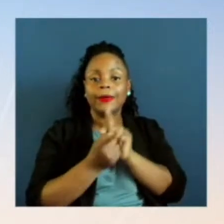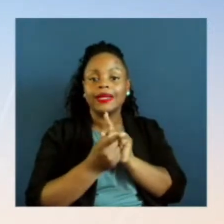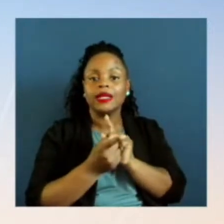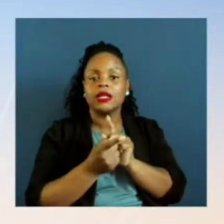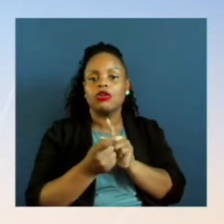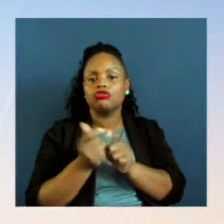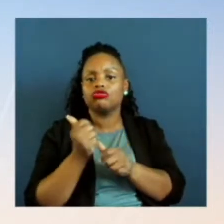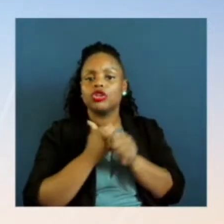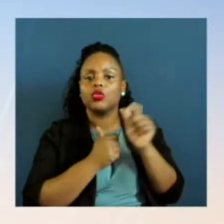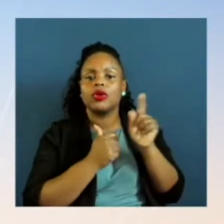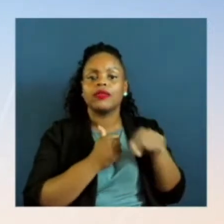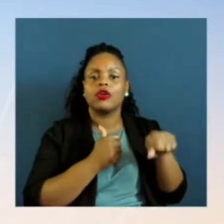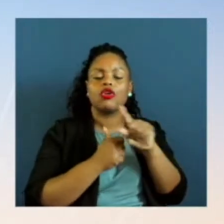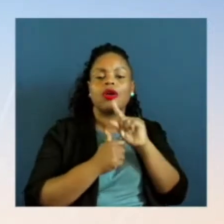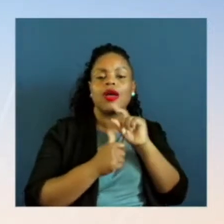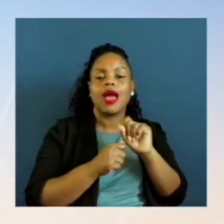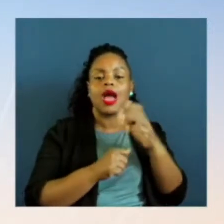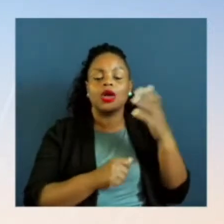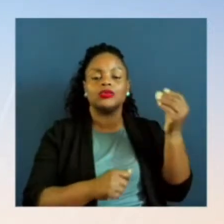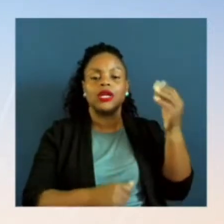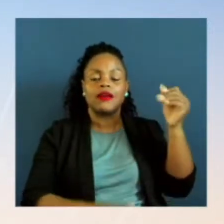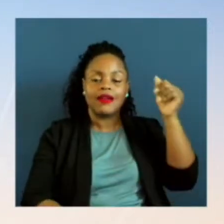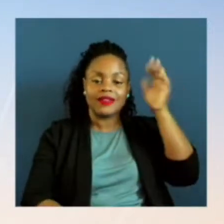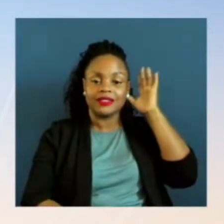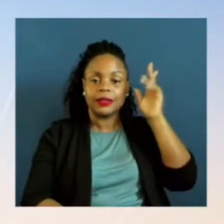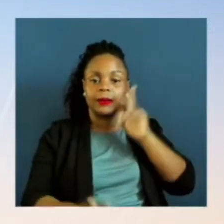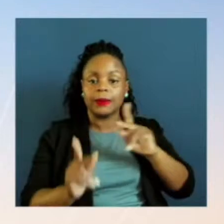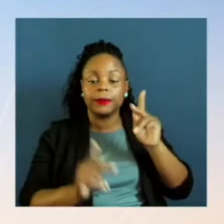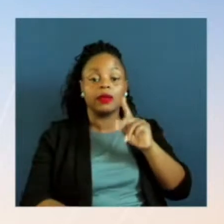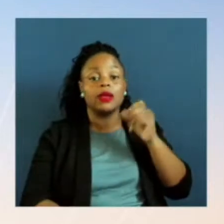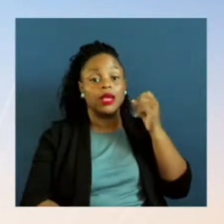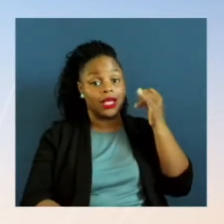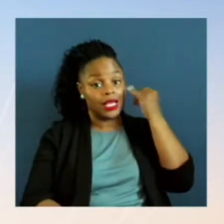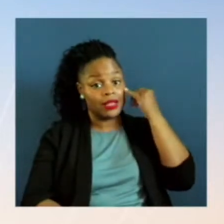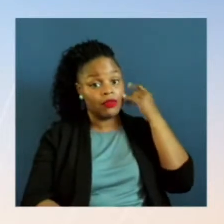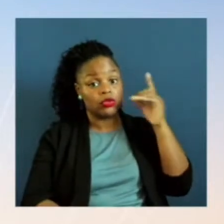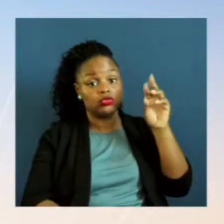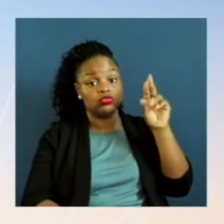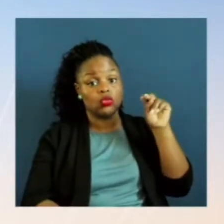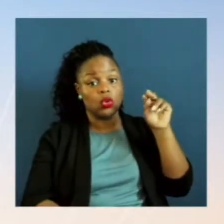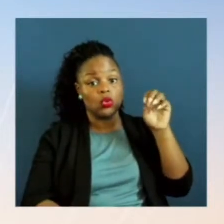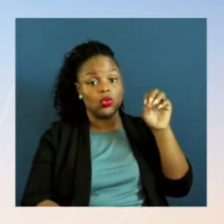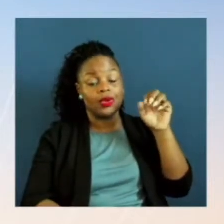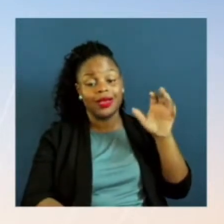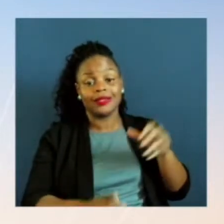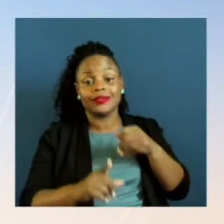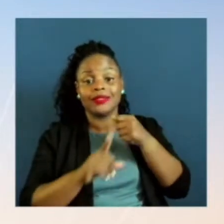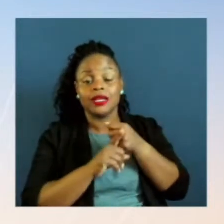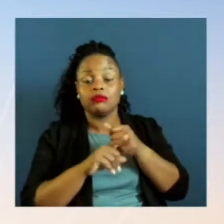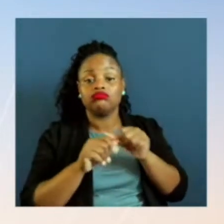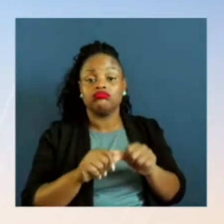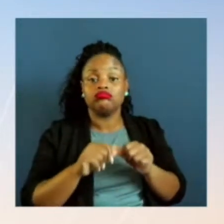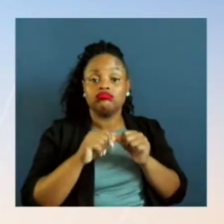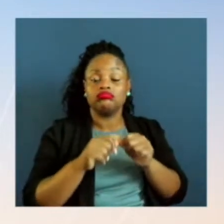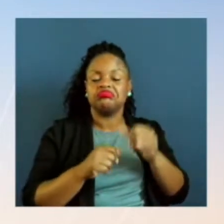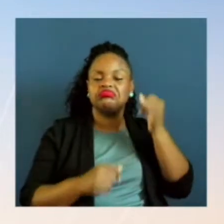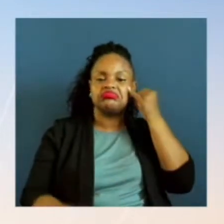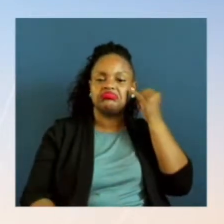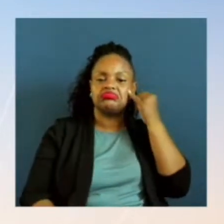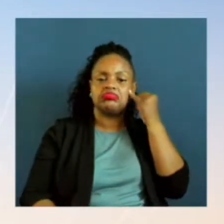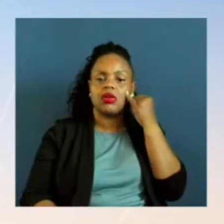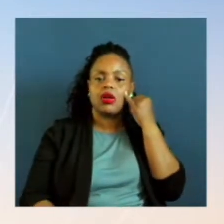do continue, the concern from the international community is these are extrajudicial killings, there are